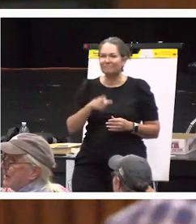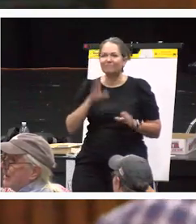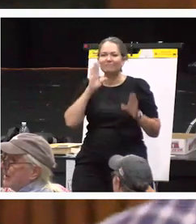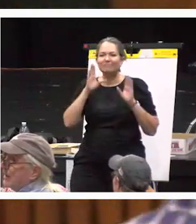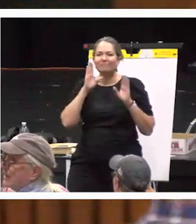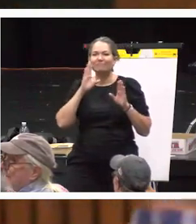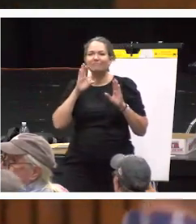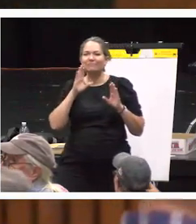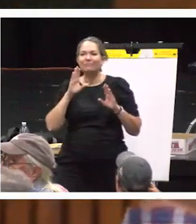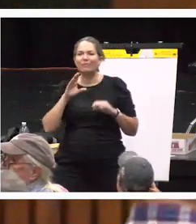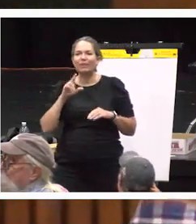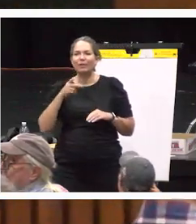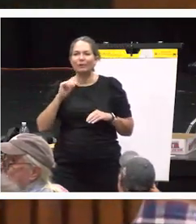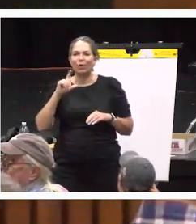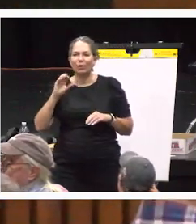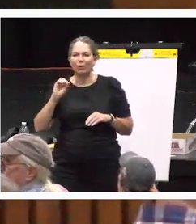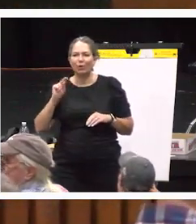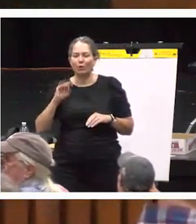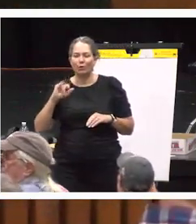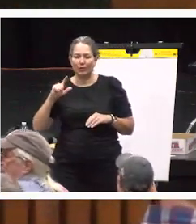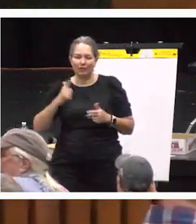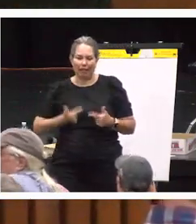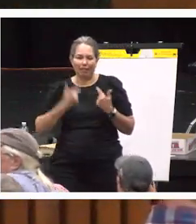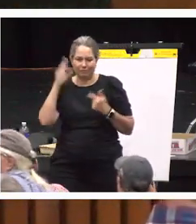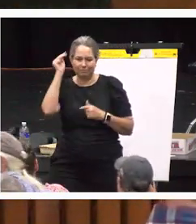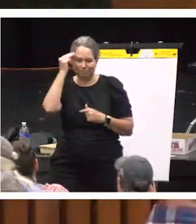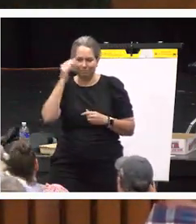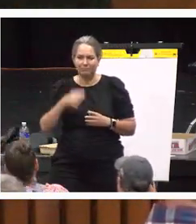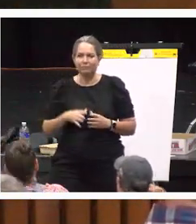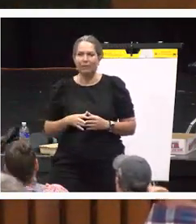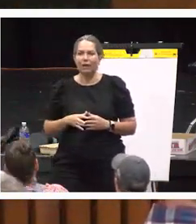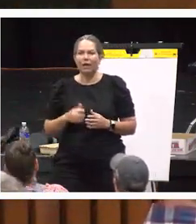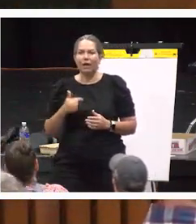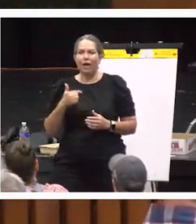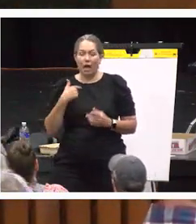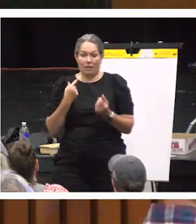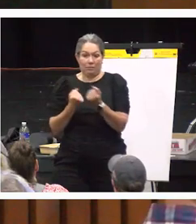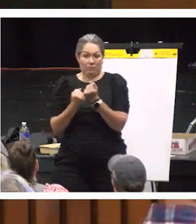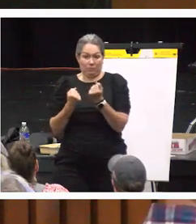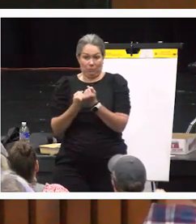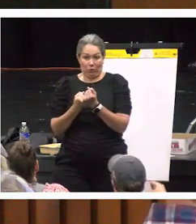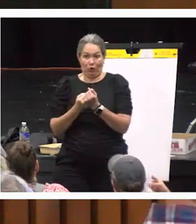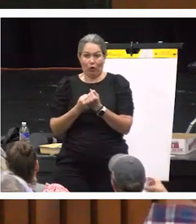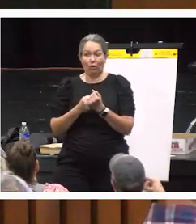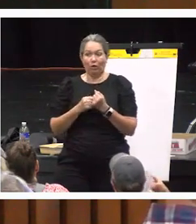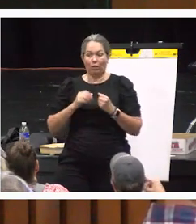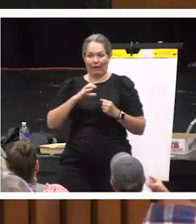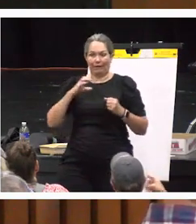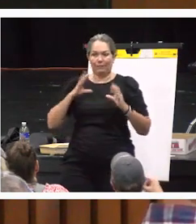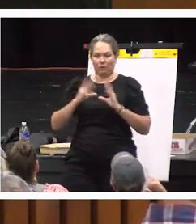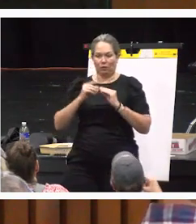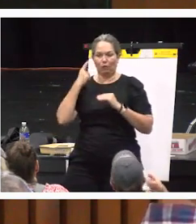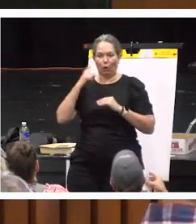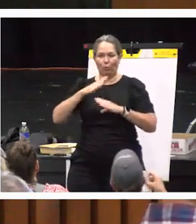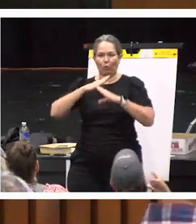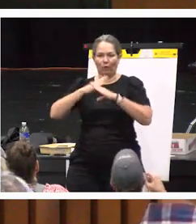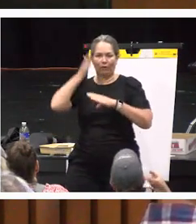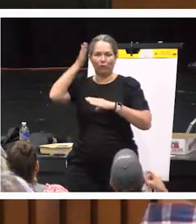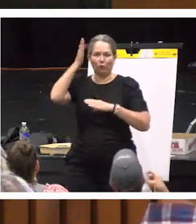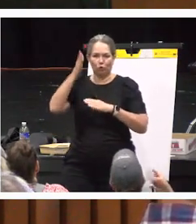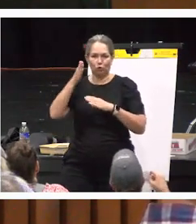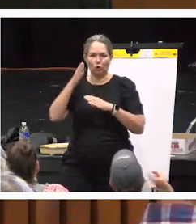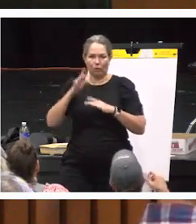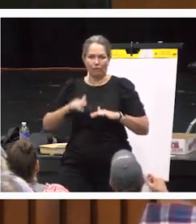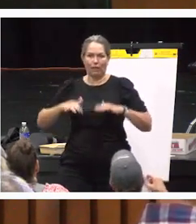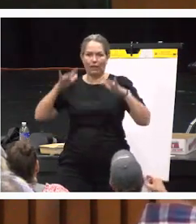I've got someone here. Okay, go for it. Hi, I'm Colin O'Neill, resident of Montpelier. I'm in support of the commission to prevent future flooding. And I just